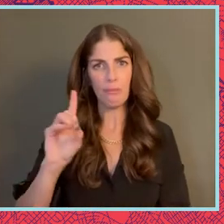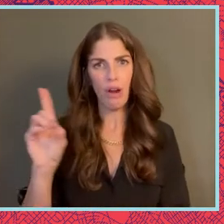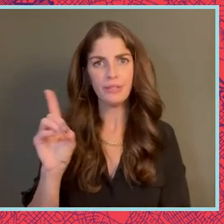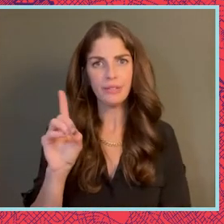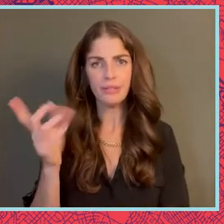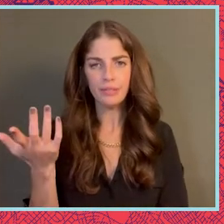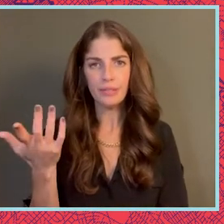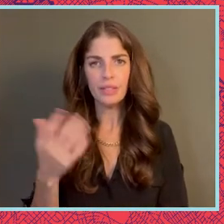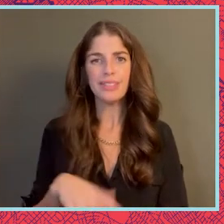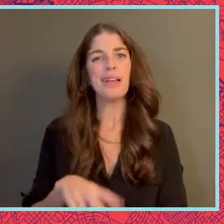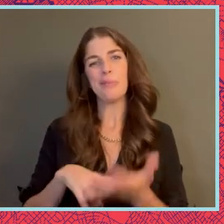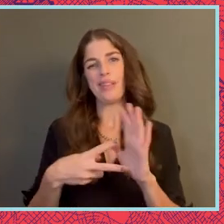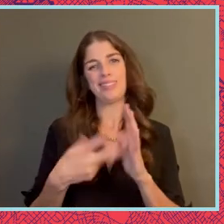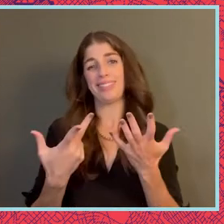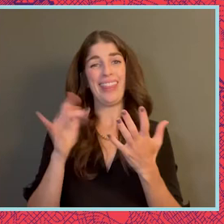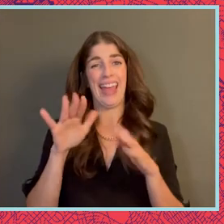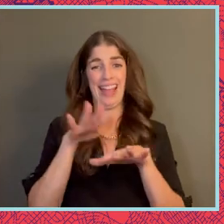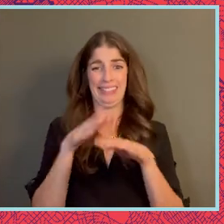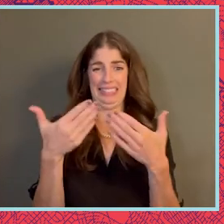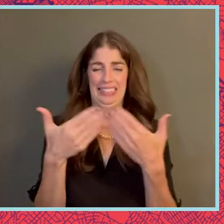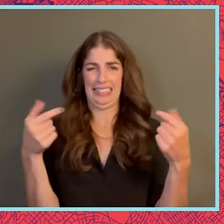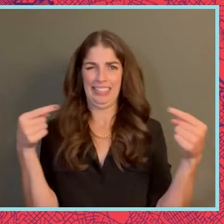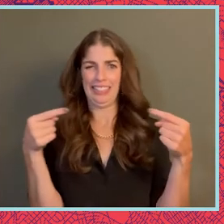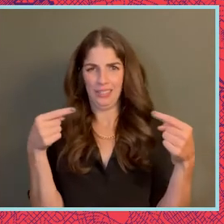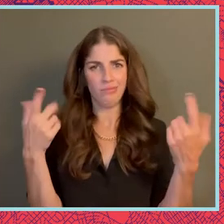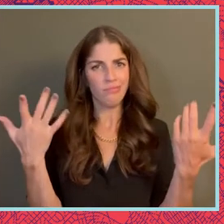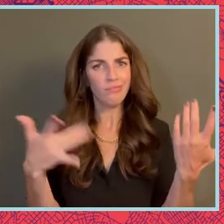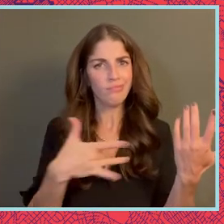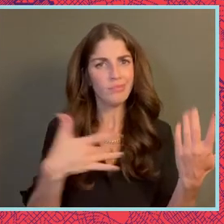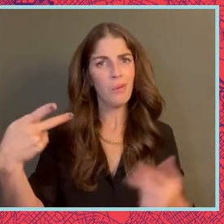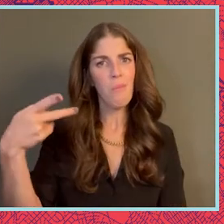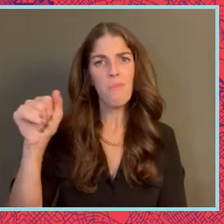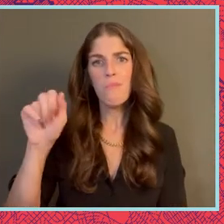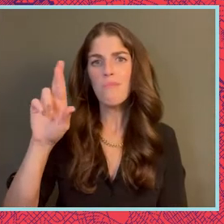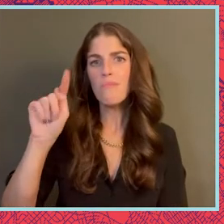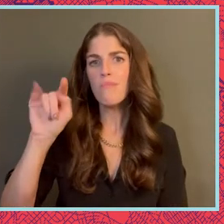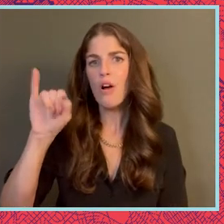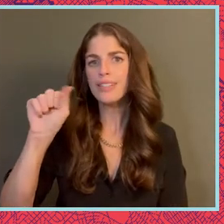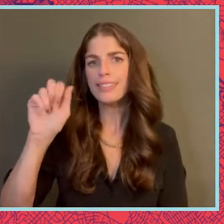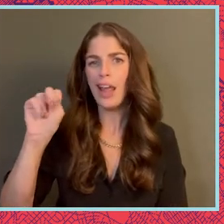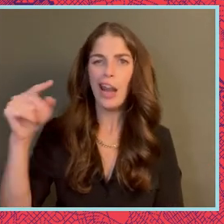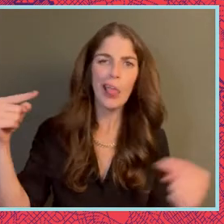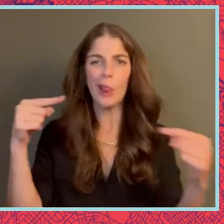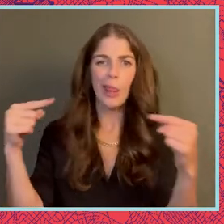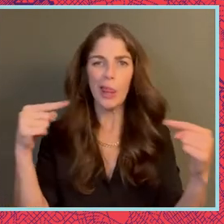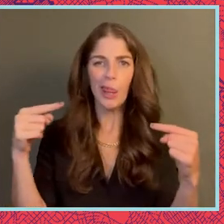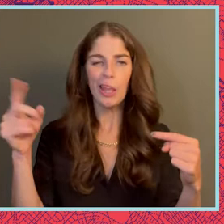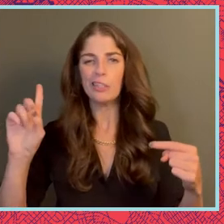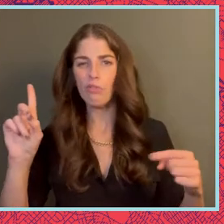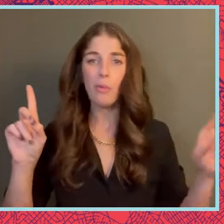racial overlay to our partisan divide. If you look across the country, easily